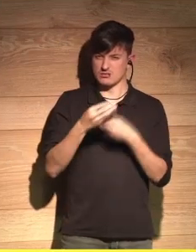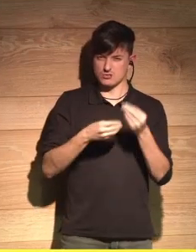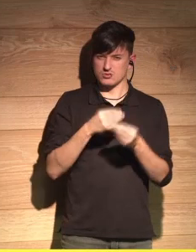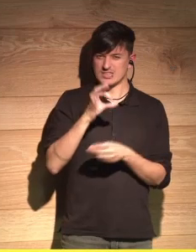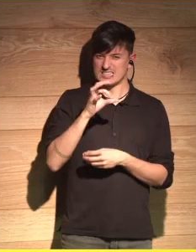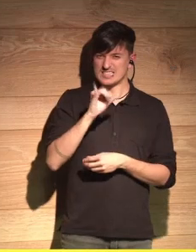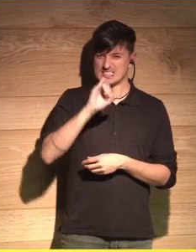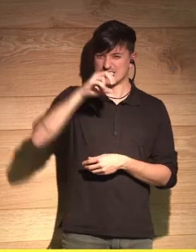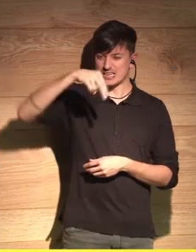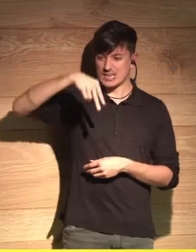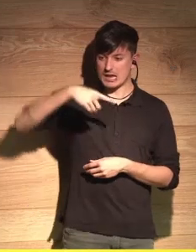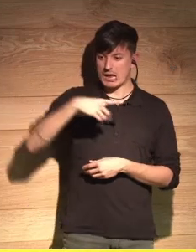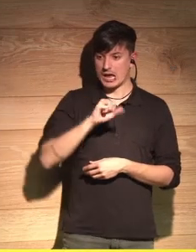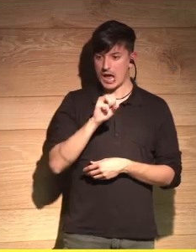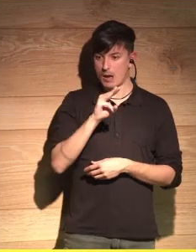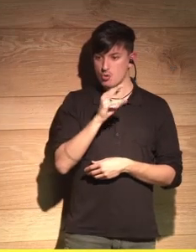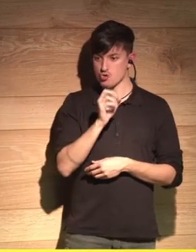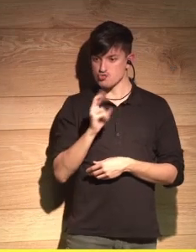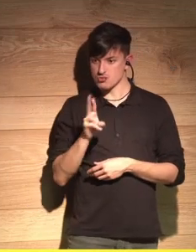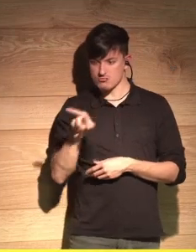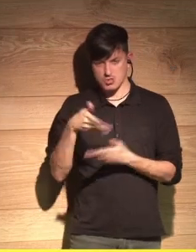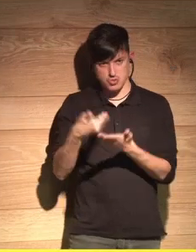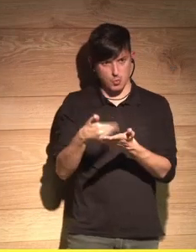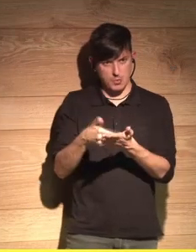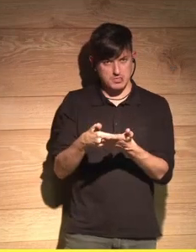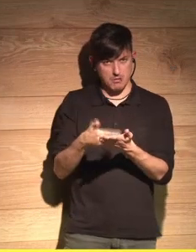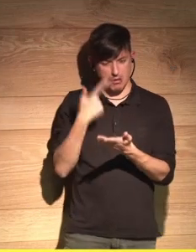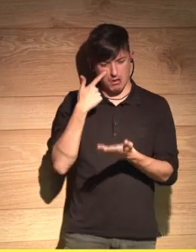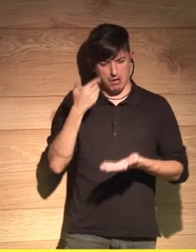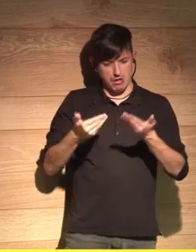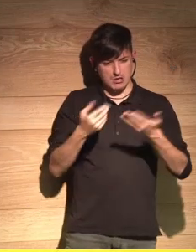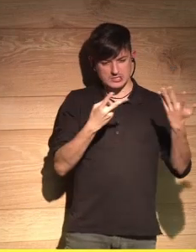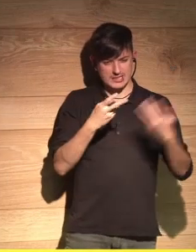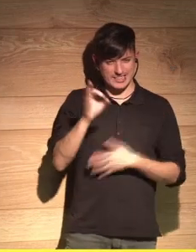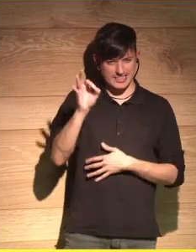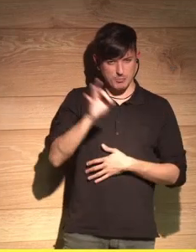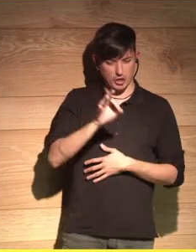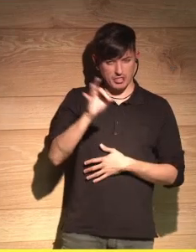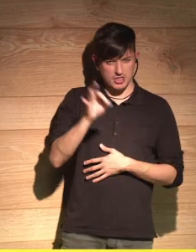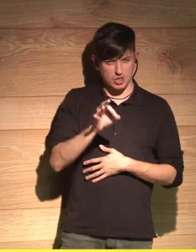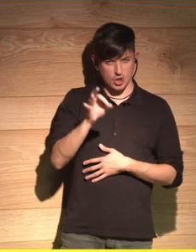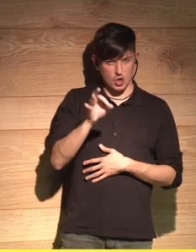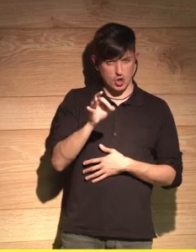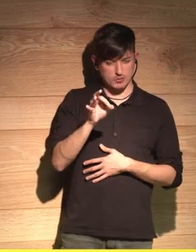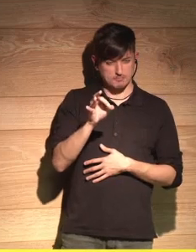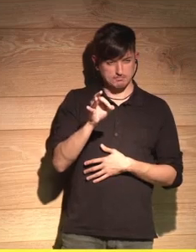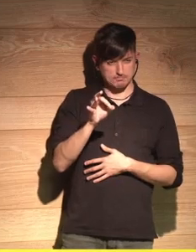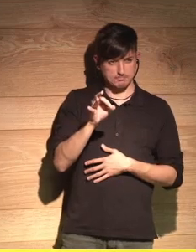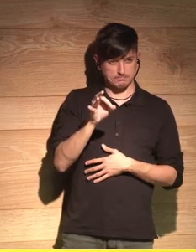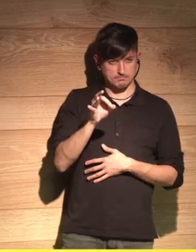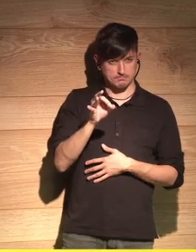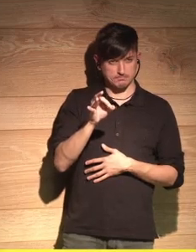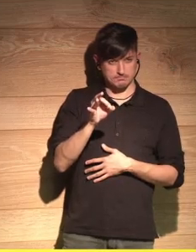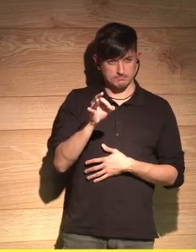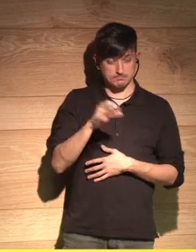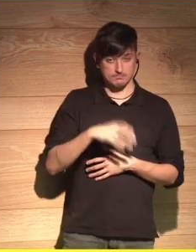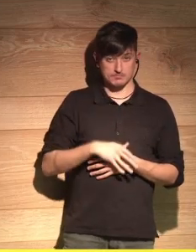actually free 70% of parking spaces in Singapore if we were to move, as the government wants, into a